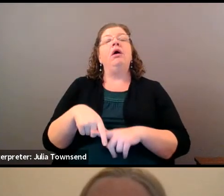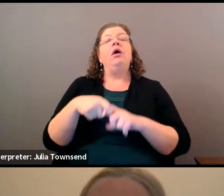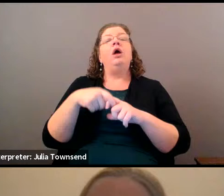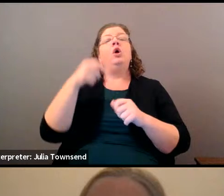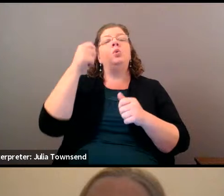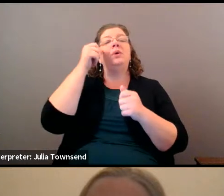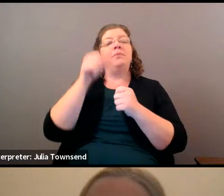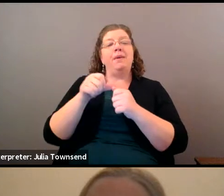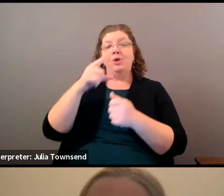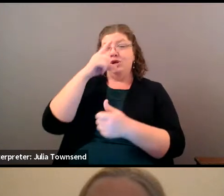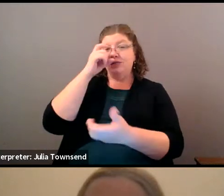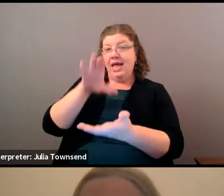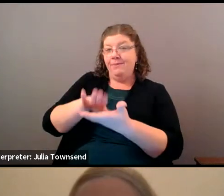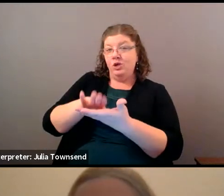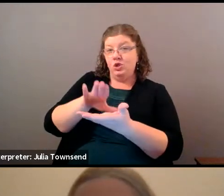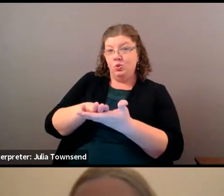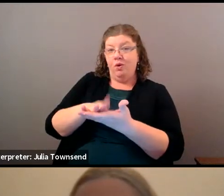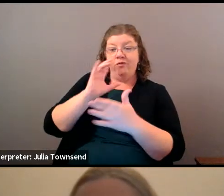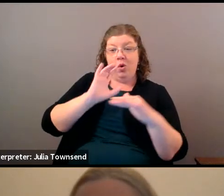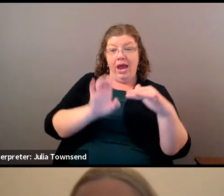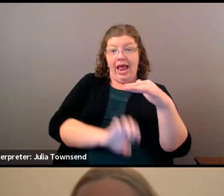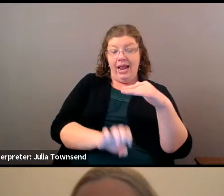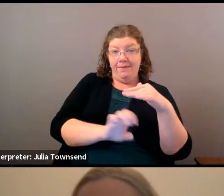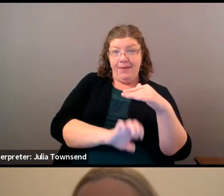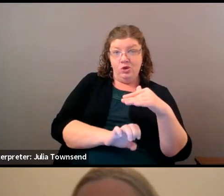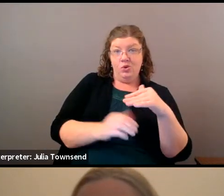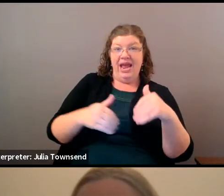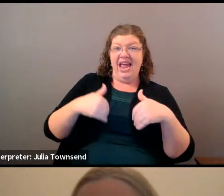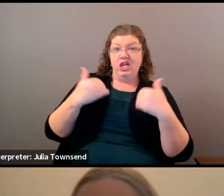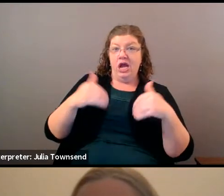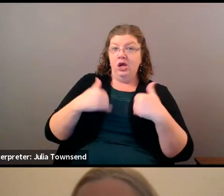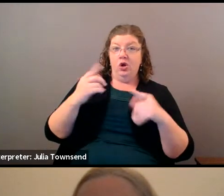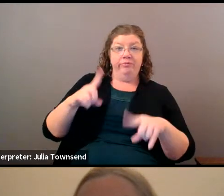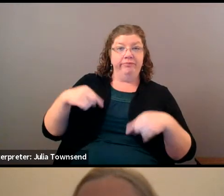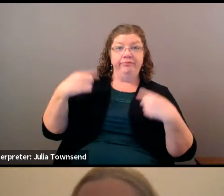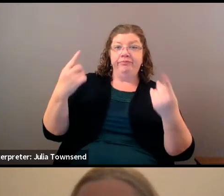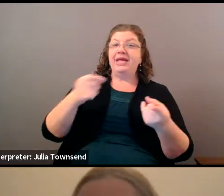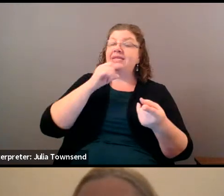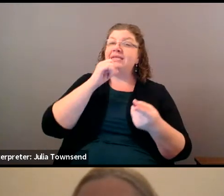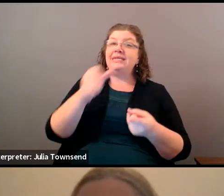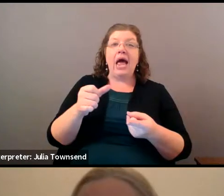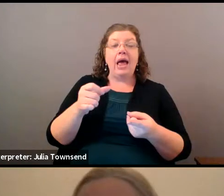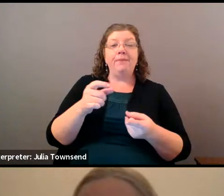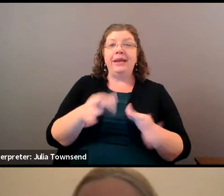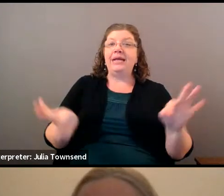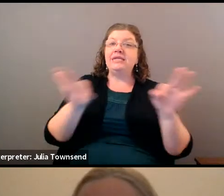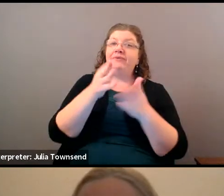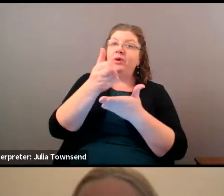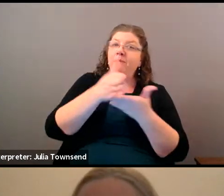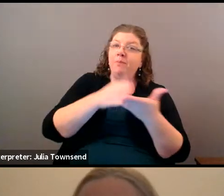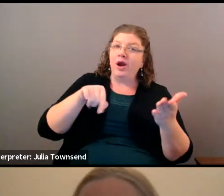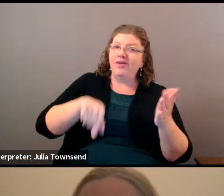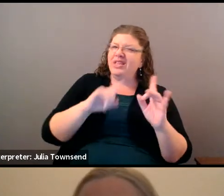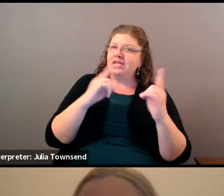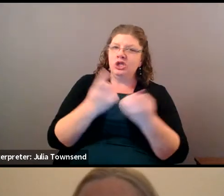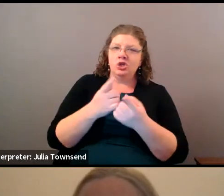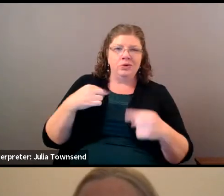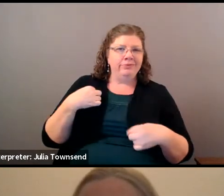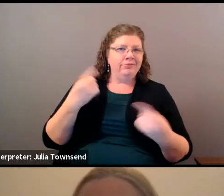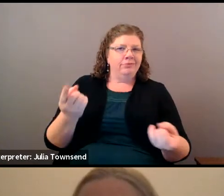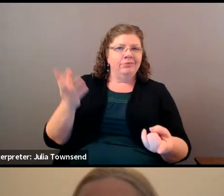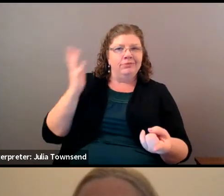school, at least in the elementary grades and younger, it has not been a significant part of what this district